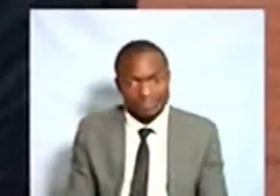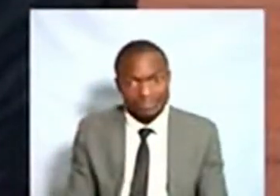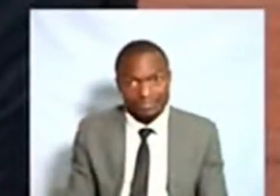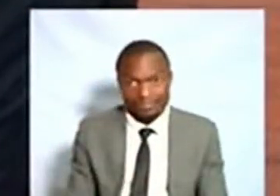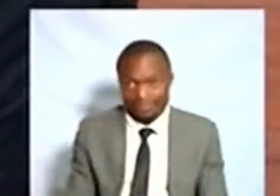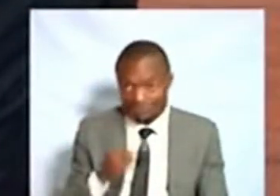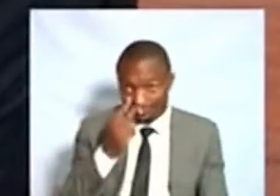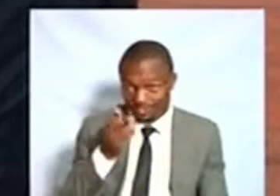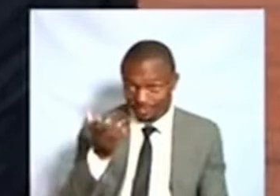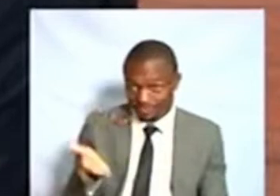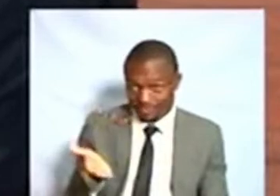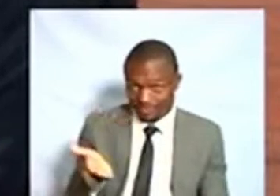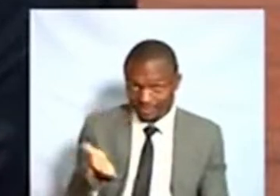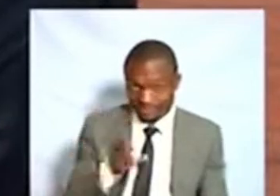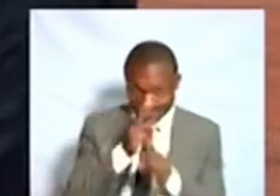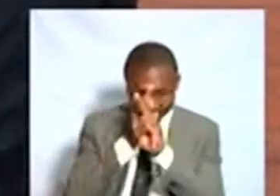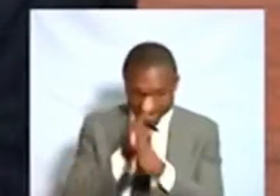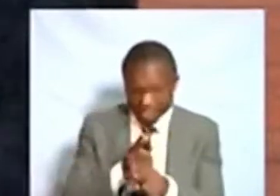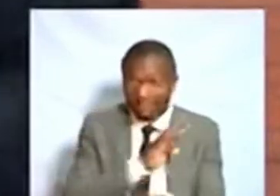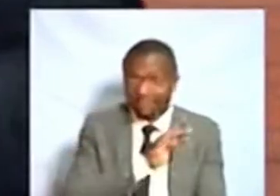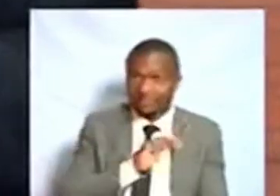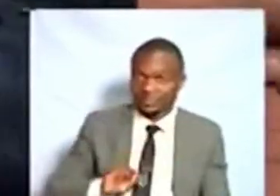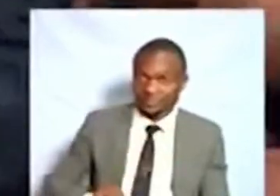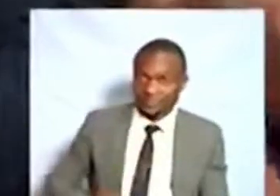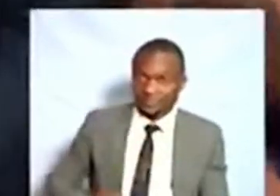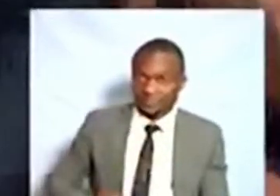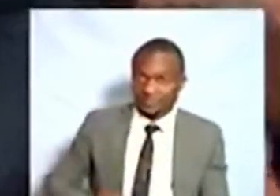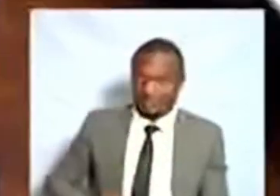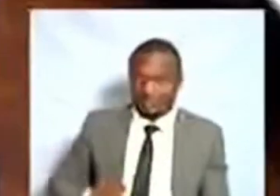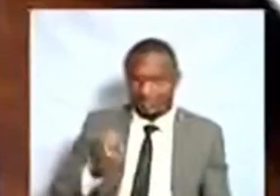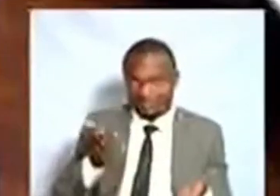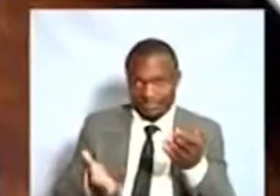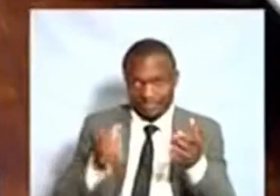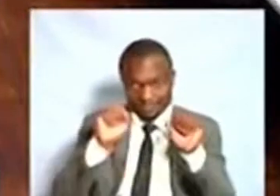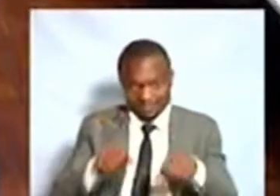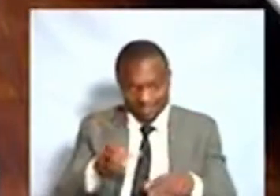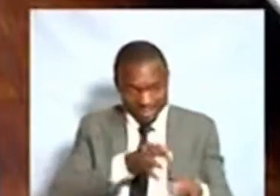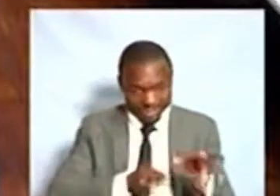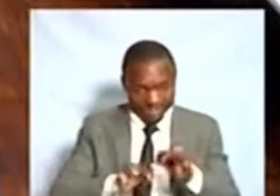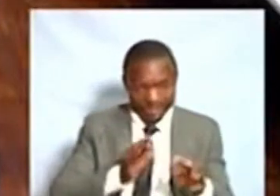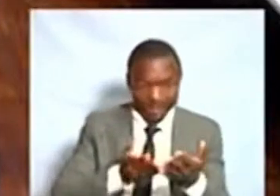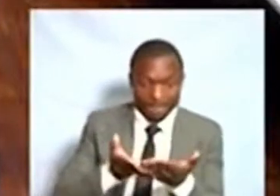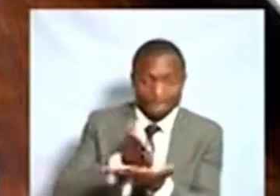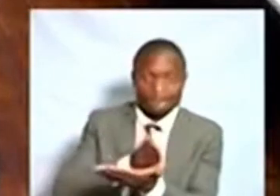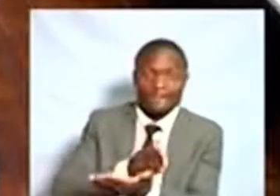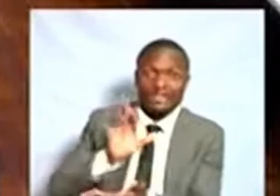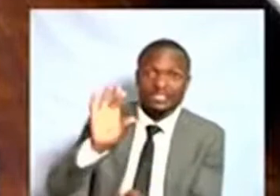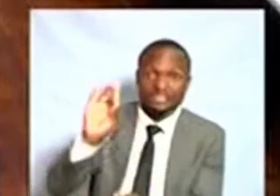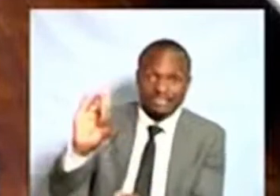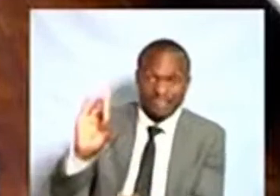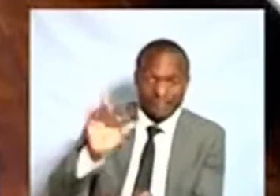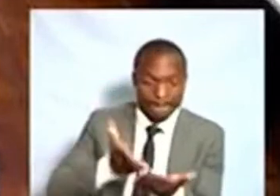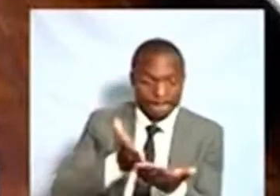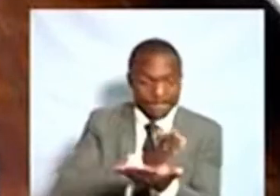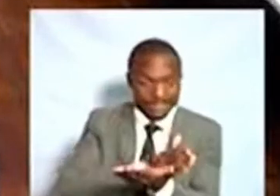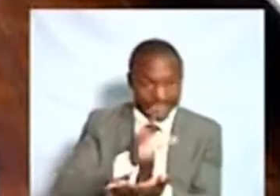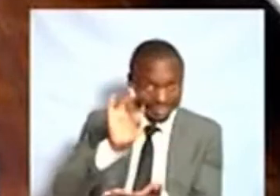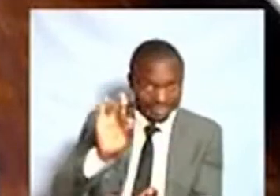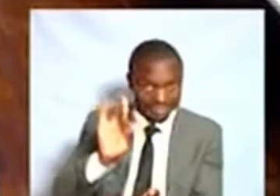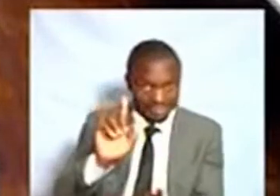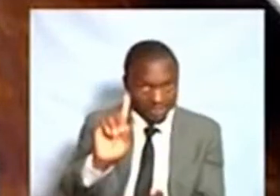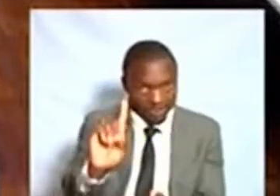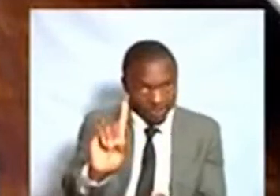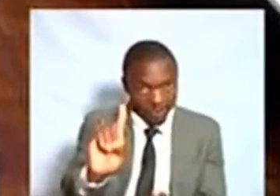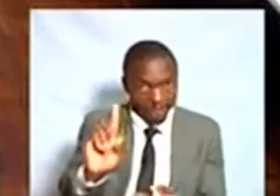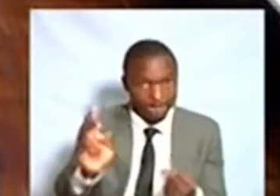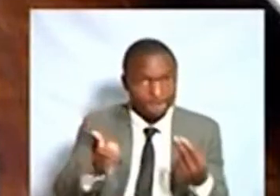it? Honorable member, maybe can explain on page 8. Page 8, there is 1 by 2 And